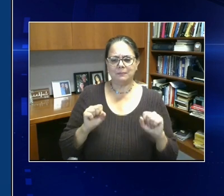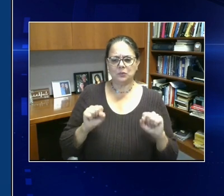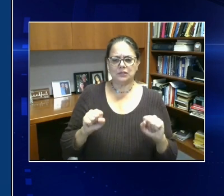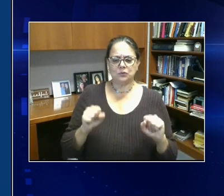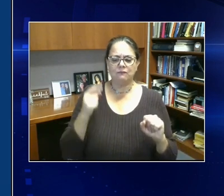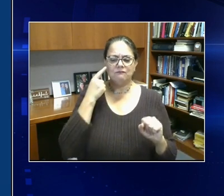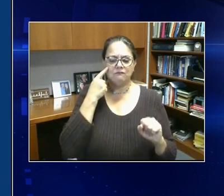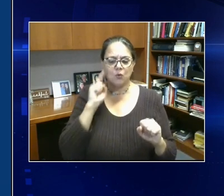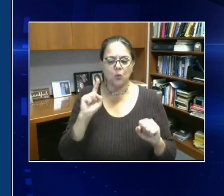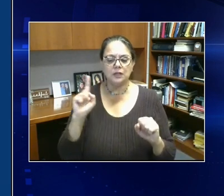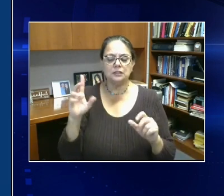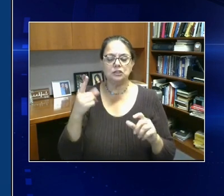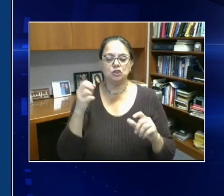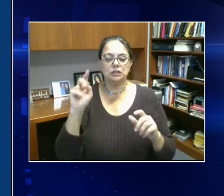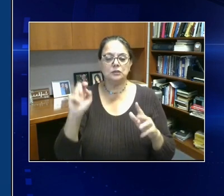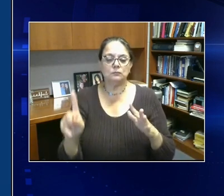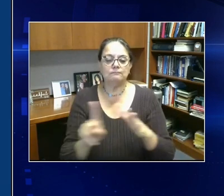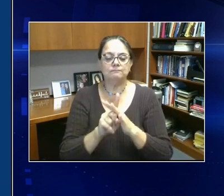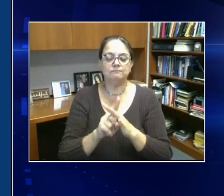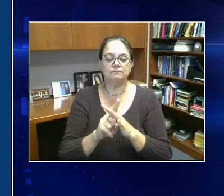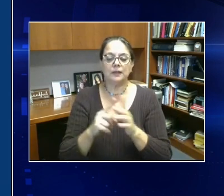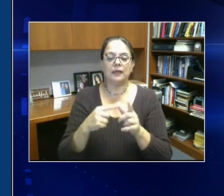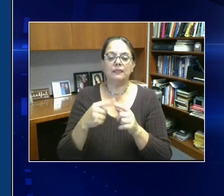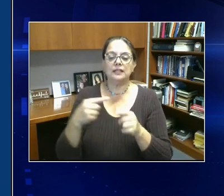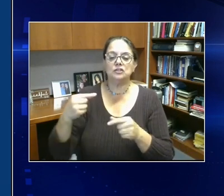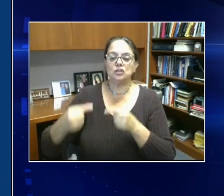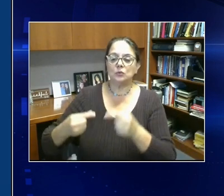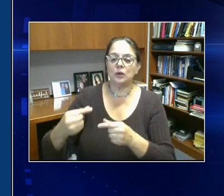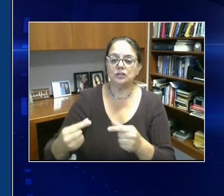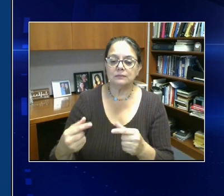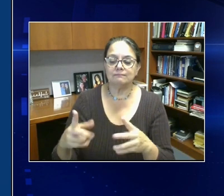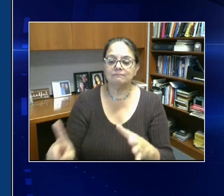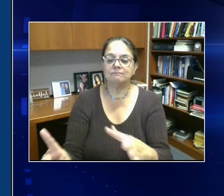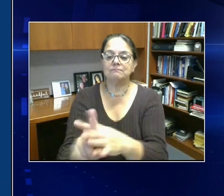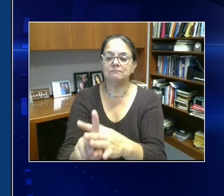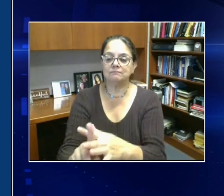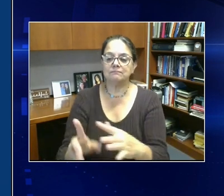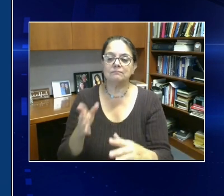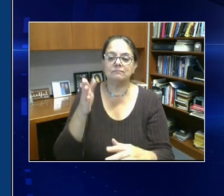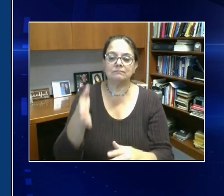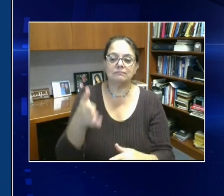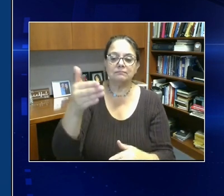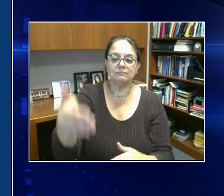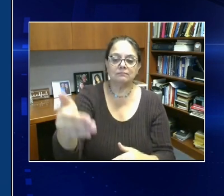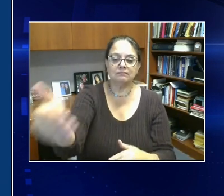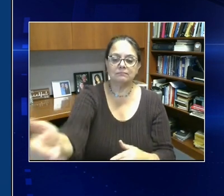Recessive genes can disappear and then reappear generations later.